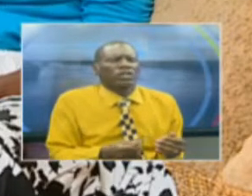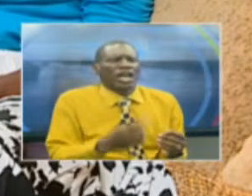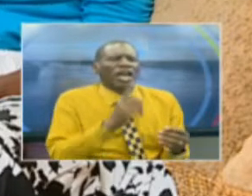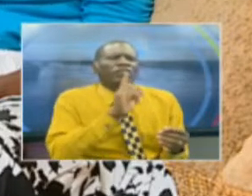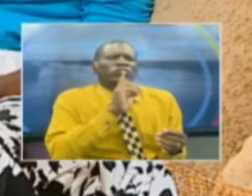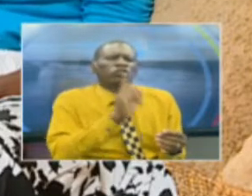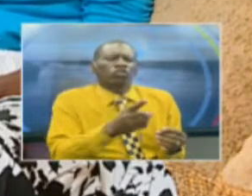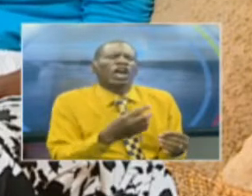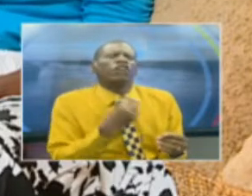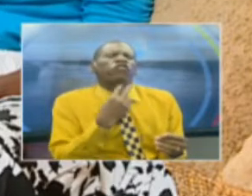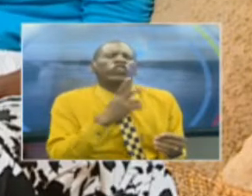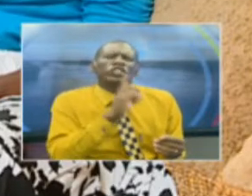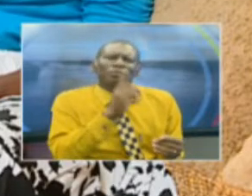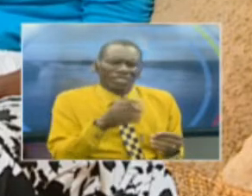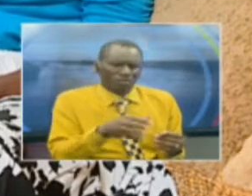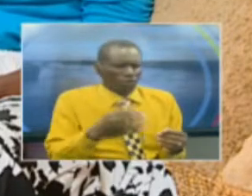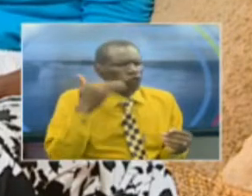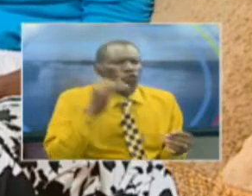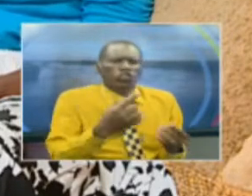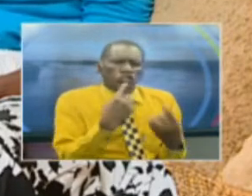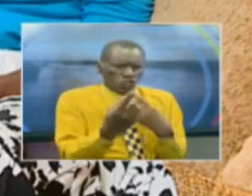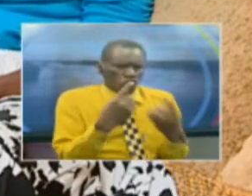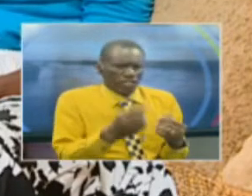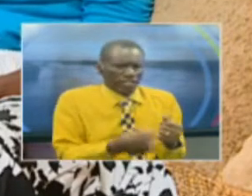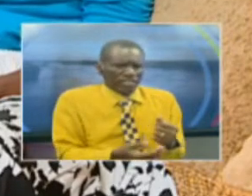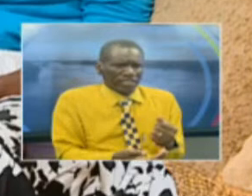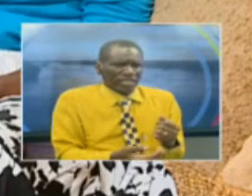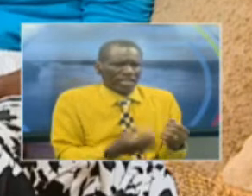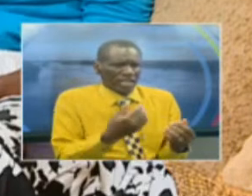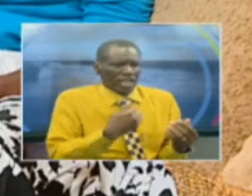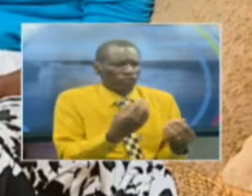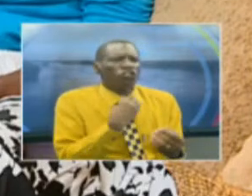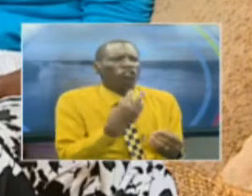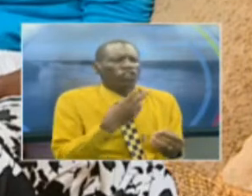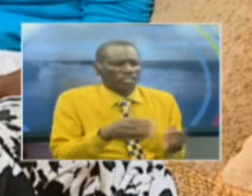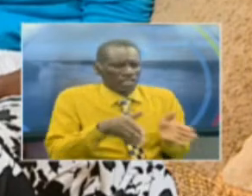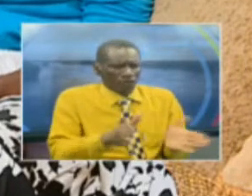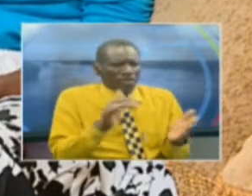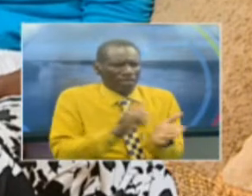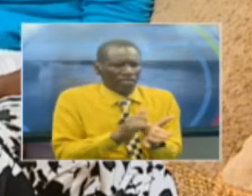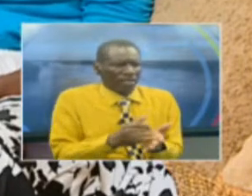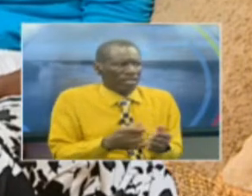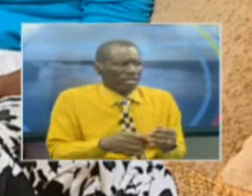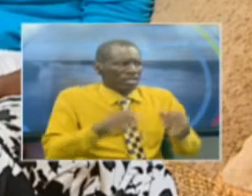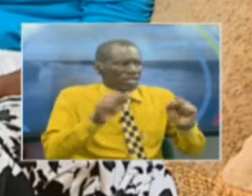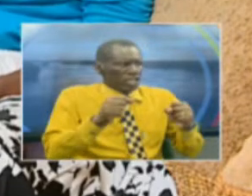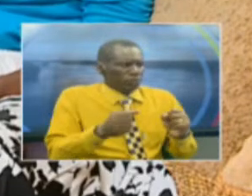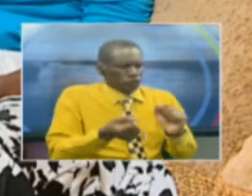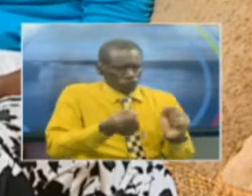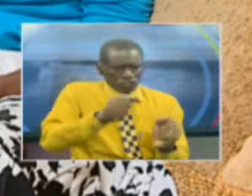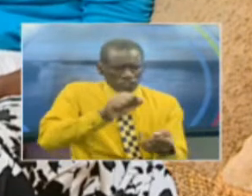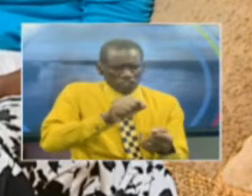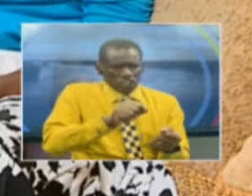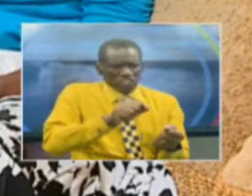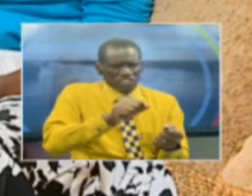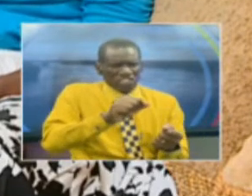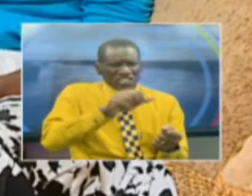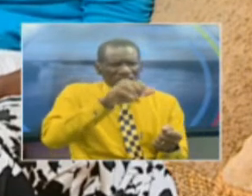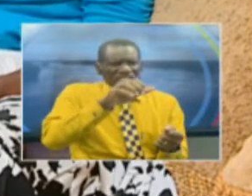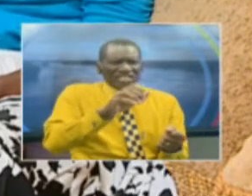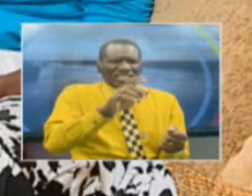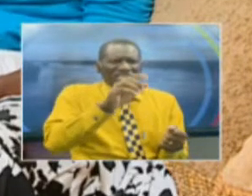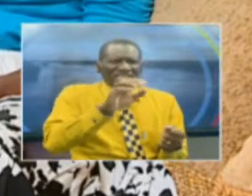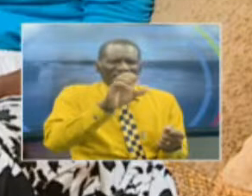speech, voice enabled, such that it's able to convert text to